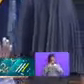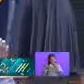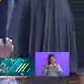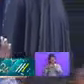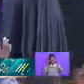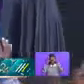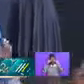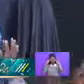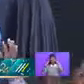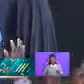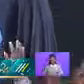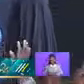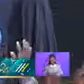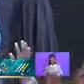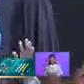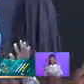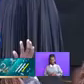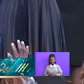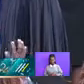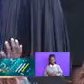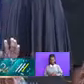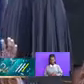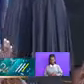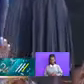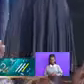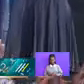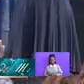break every evil ARS